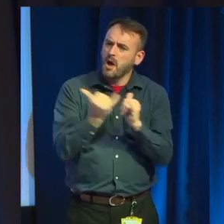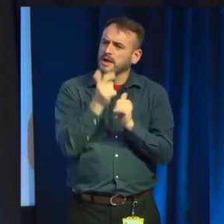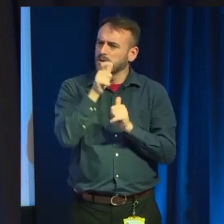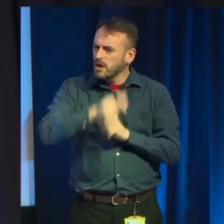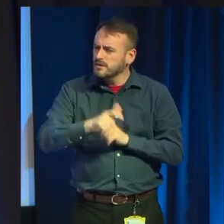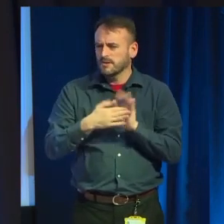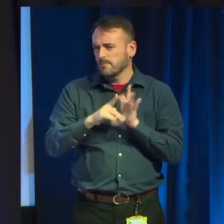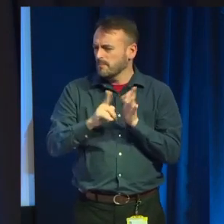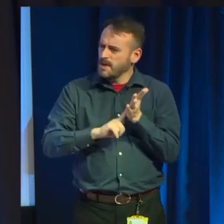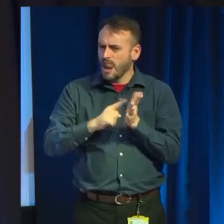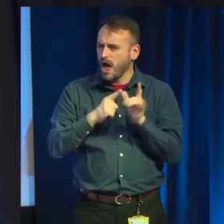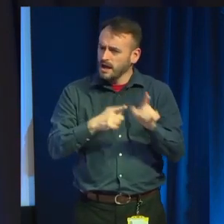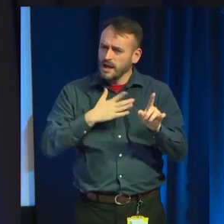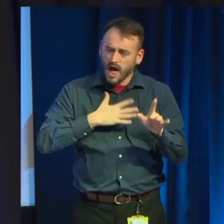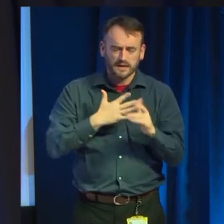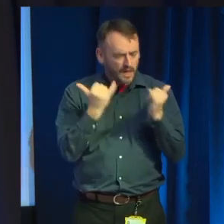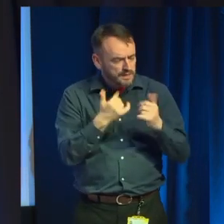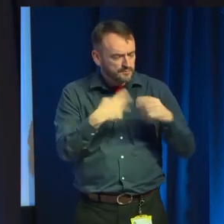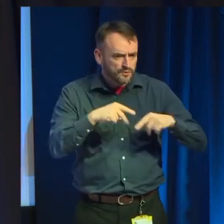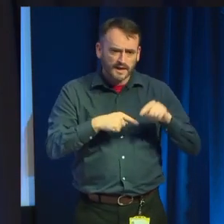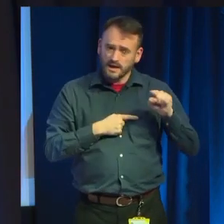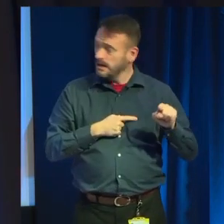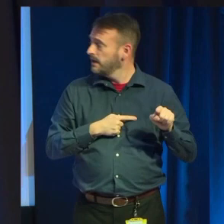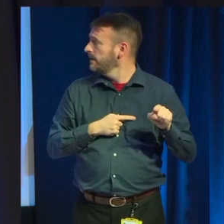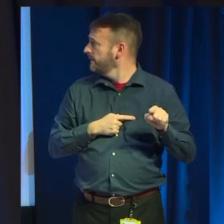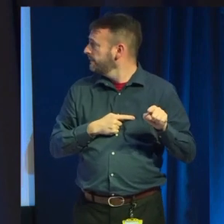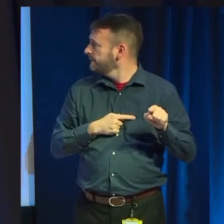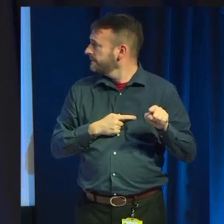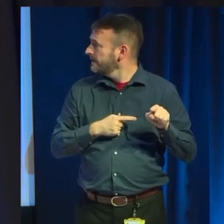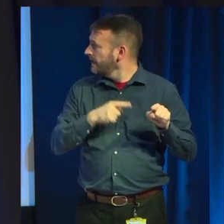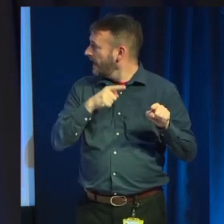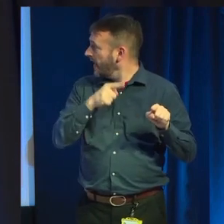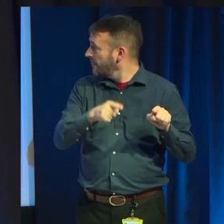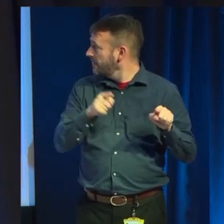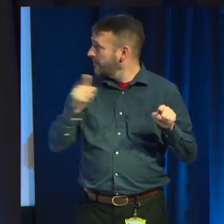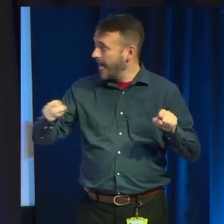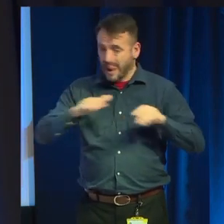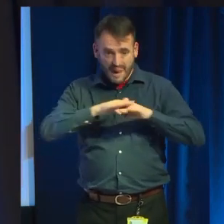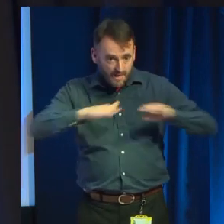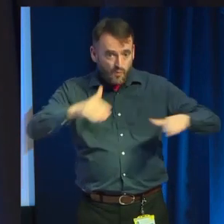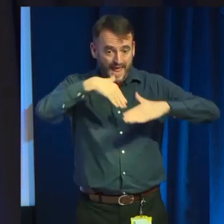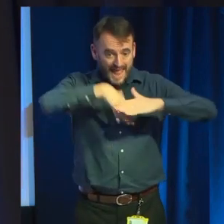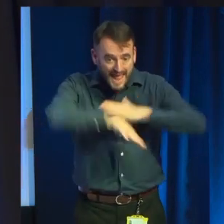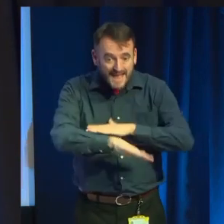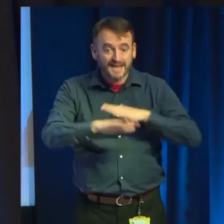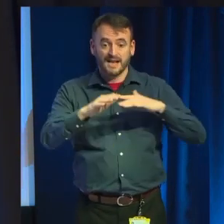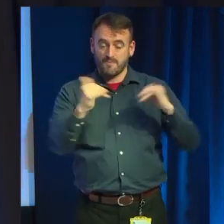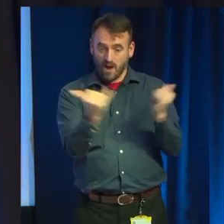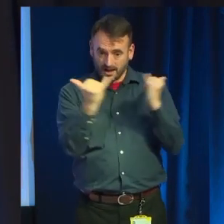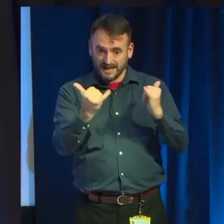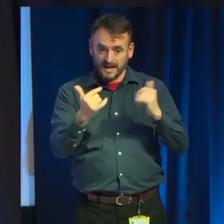in her head. The whole level is done on a ball, literally. You're just following around and having fun in the disco